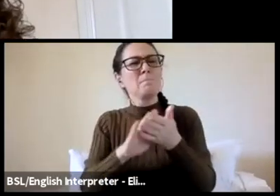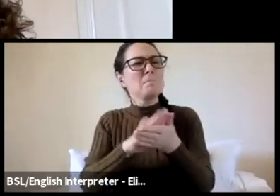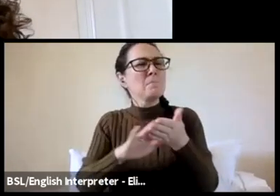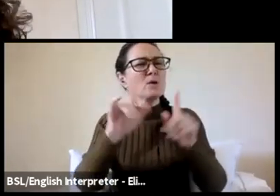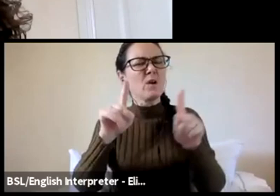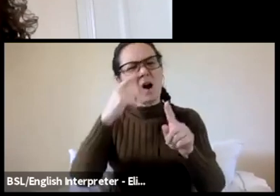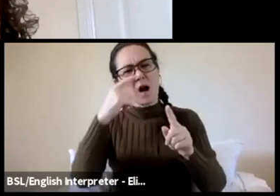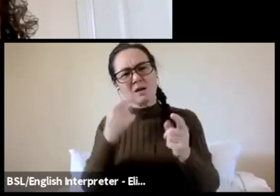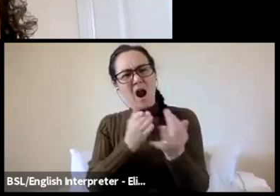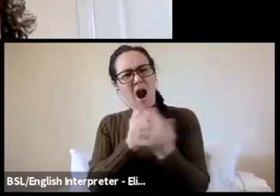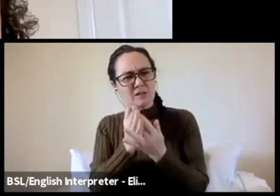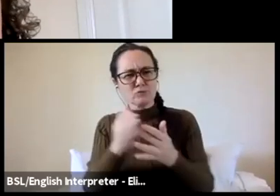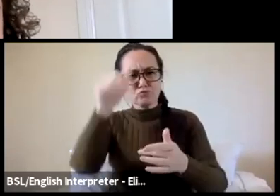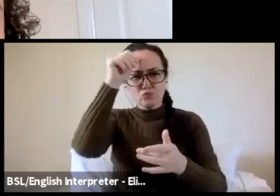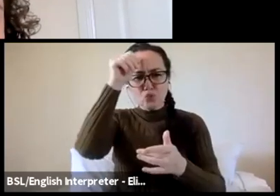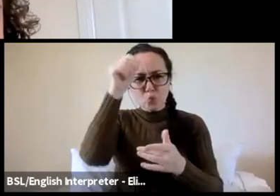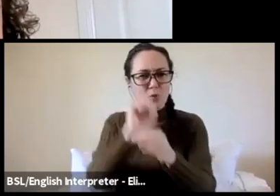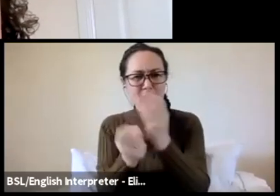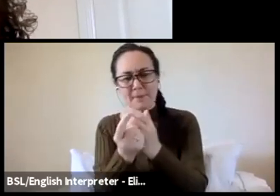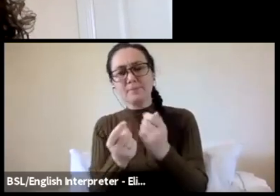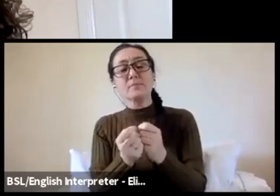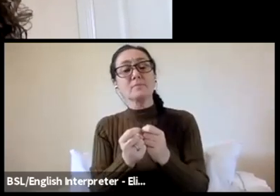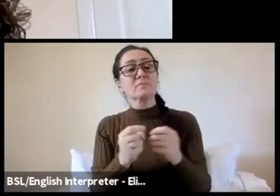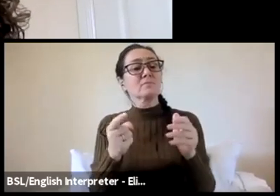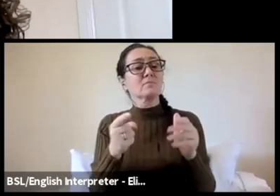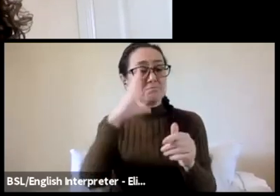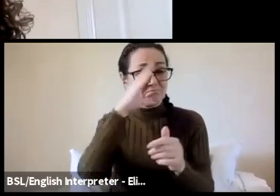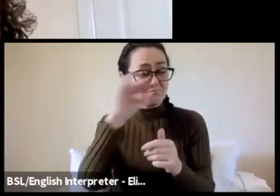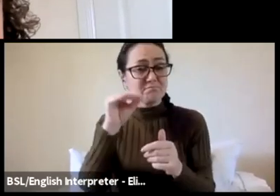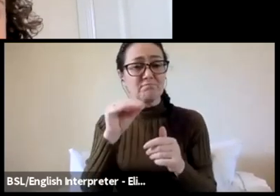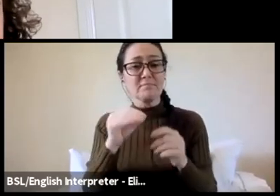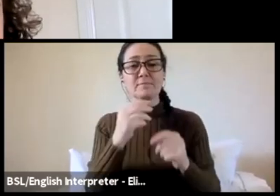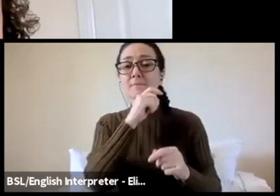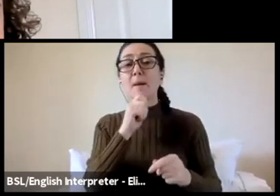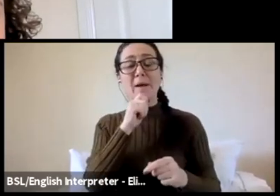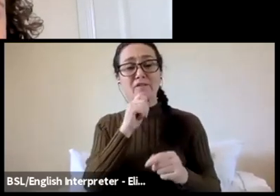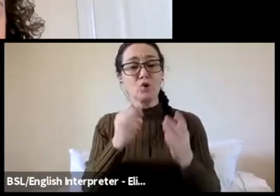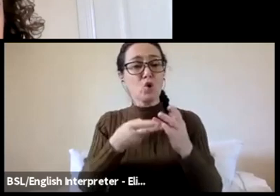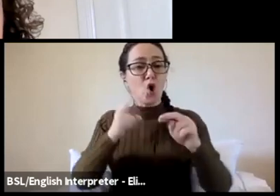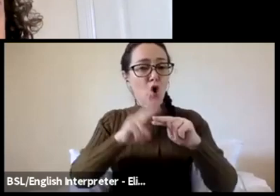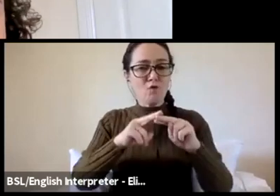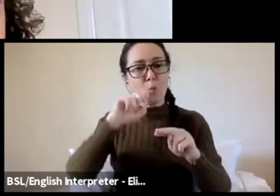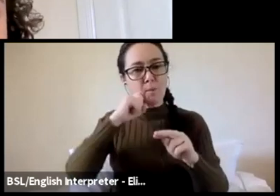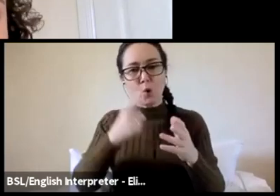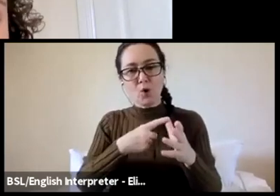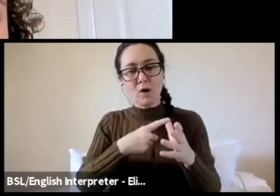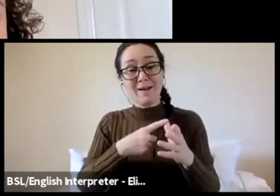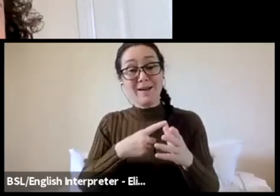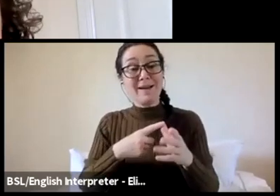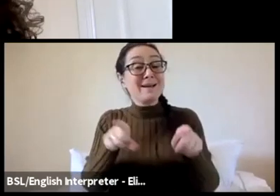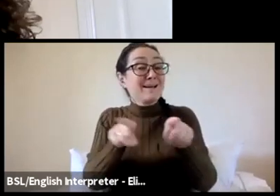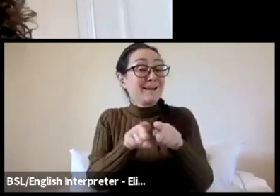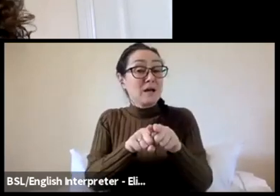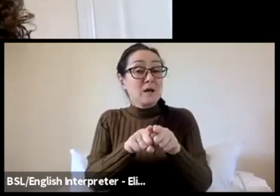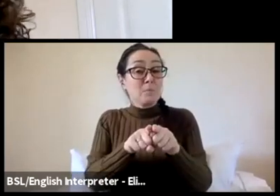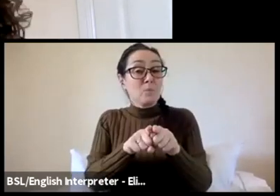event. So you'll see that your mic is off automatically, and you'll also see that, unlike in a Zoom meeting, we won't be able to see your video or anything